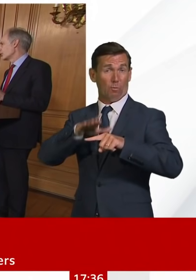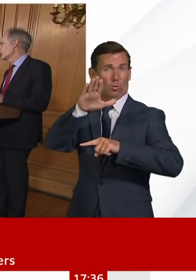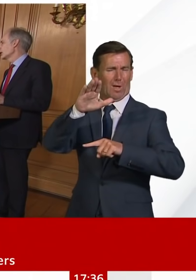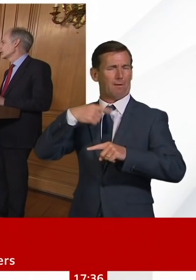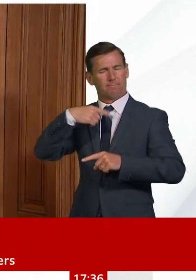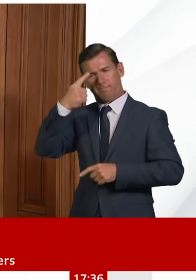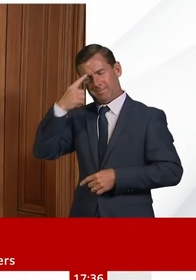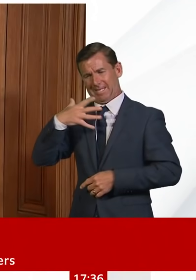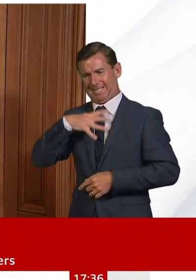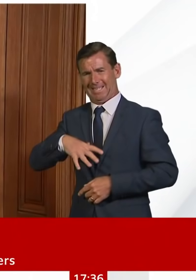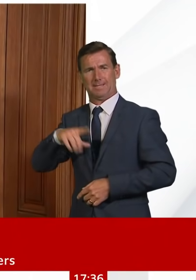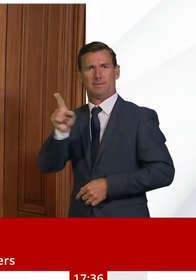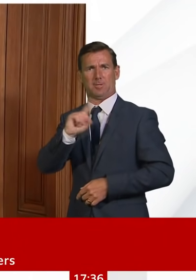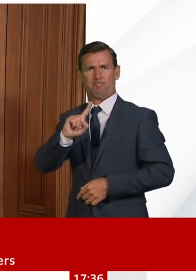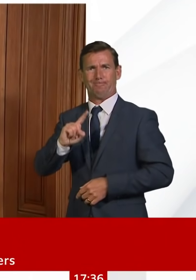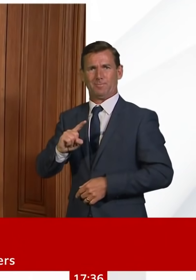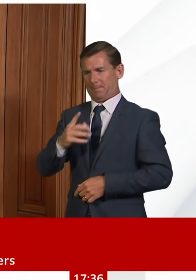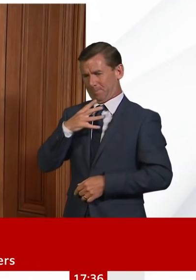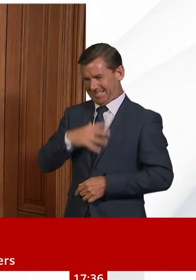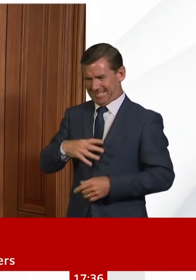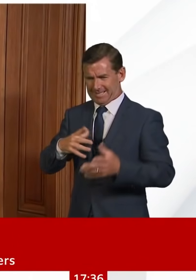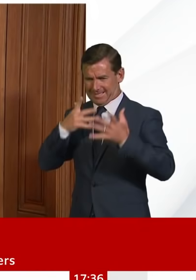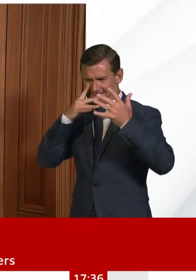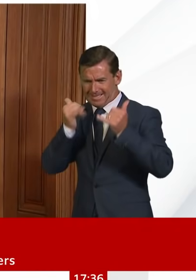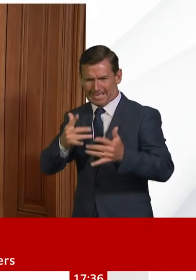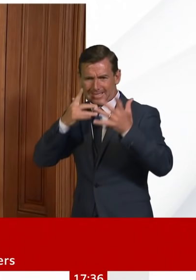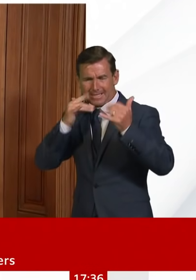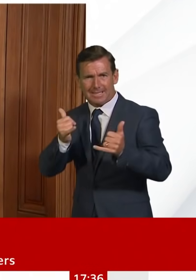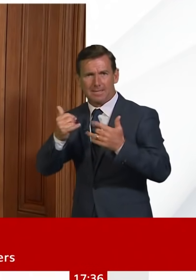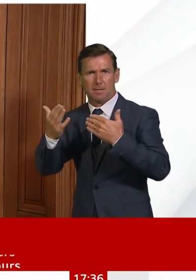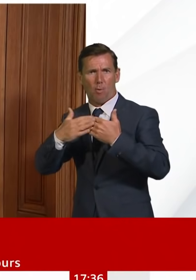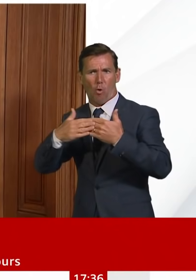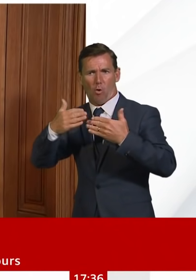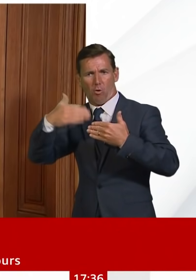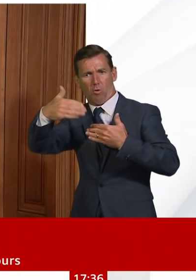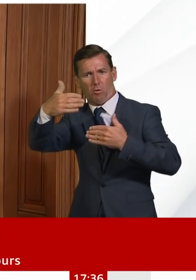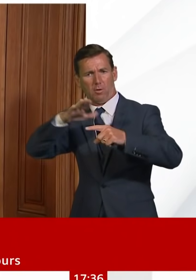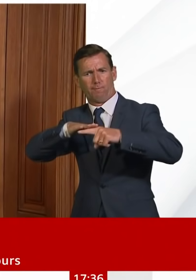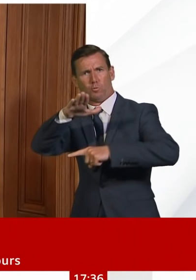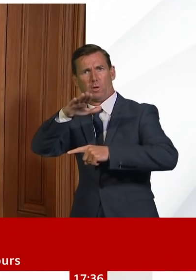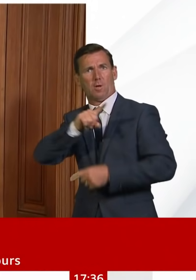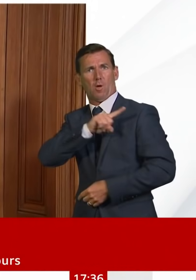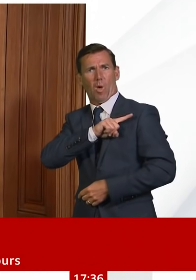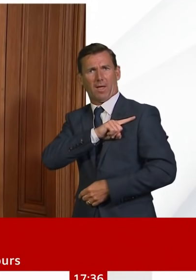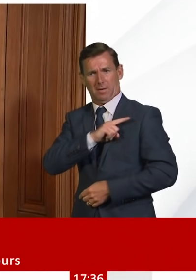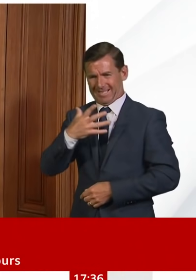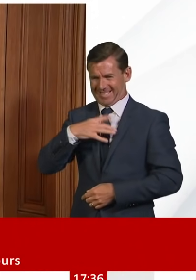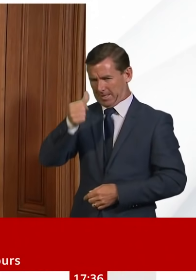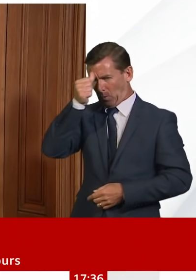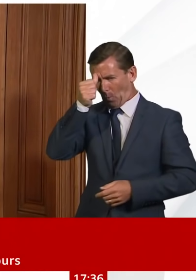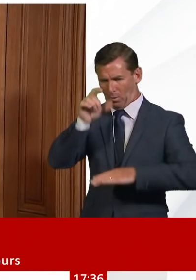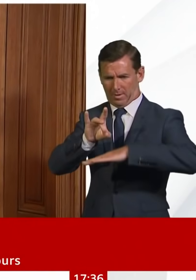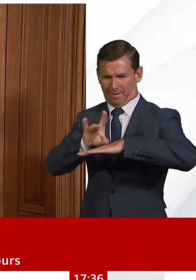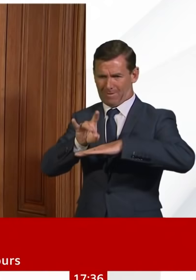a good level of testing capacity is to provide the testing for infection control. So when we do